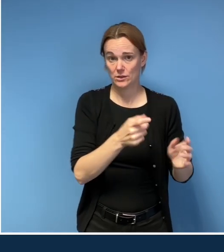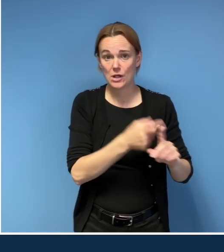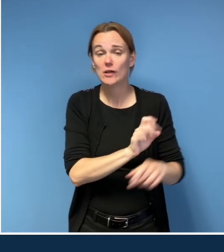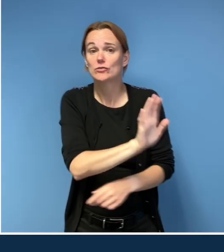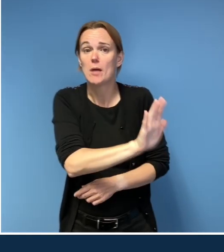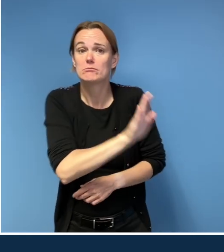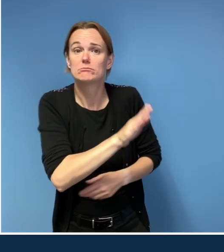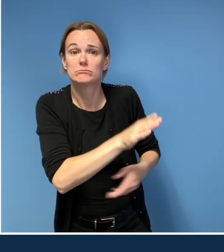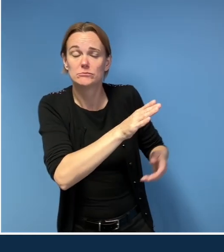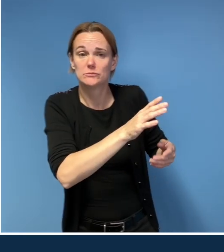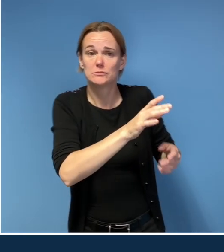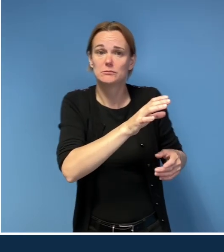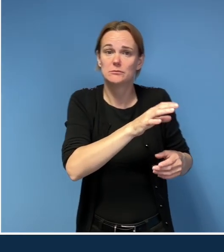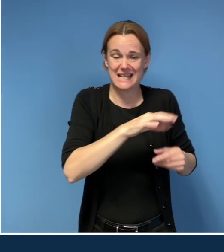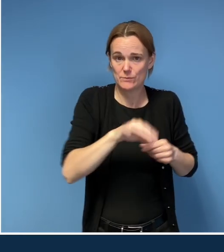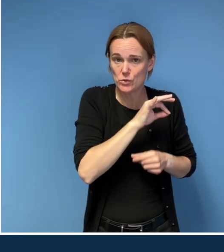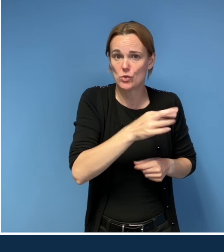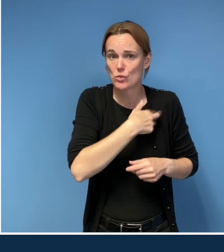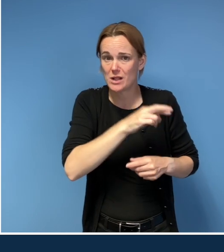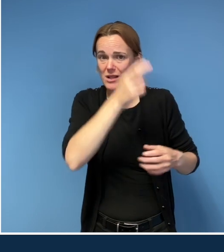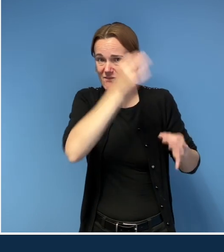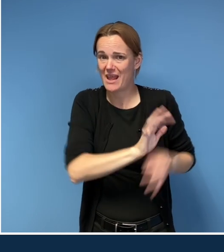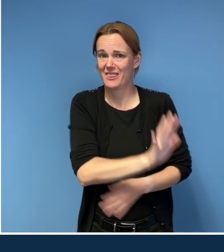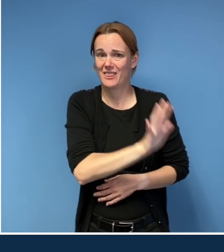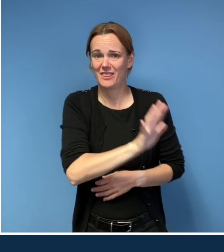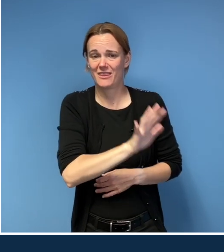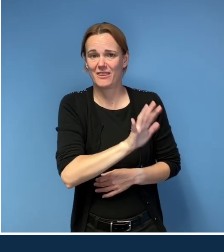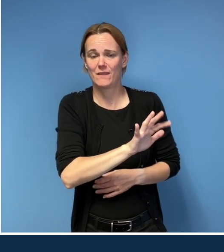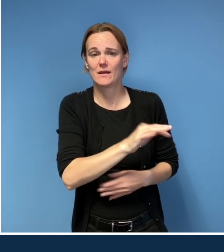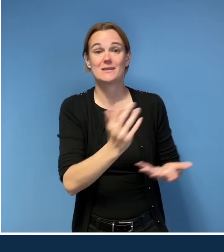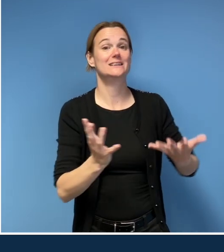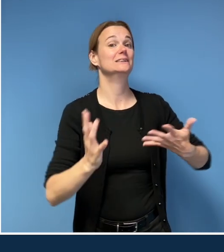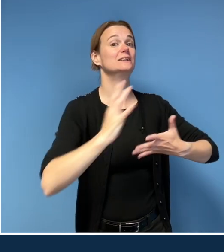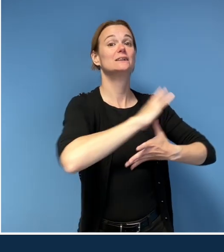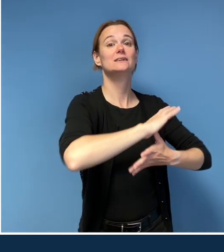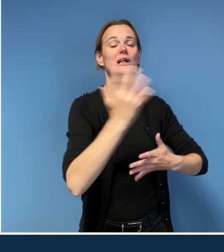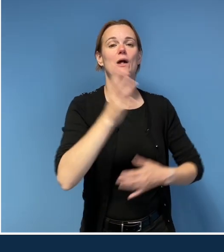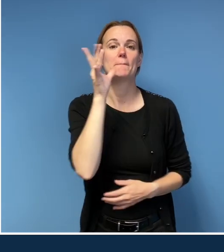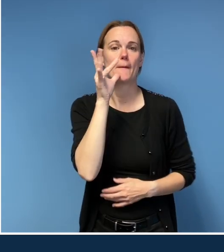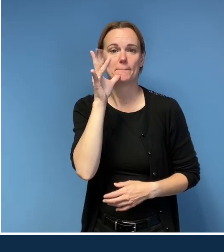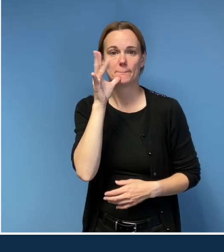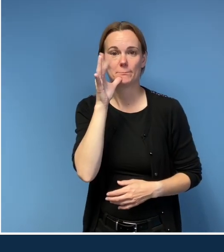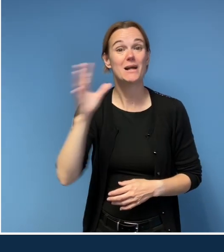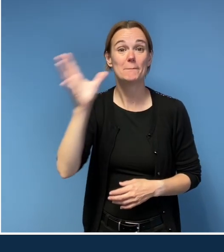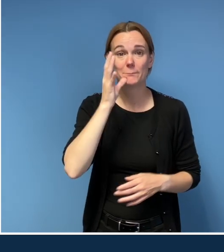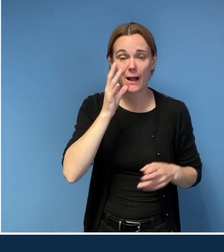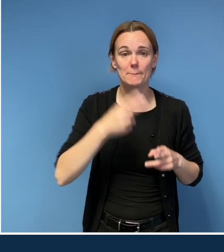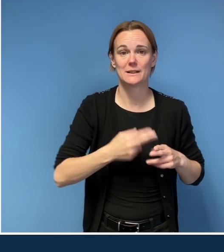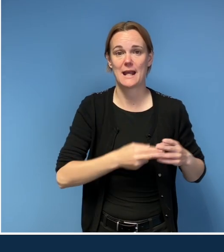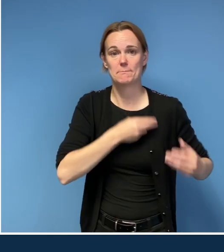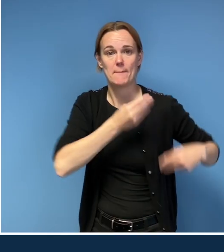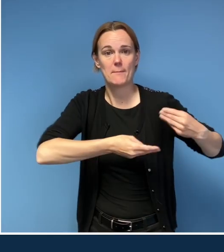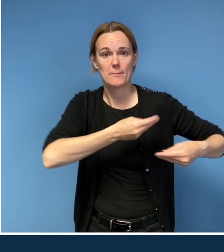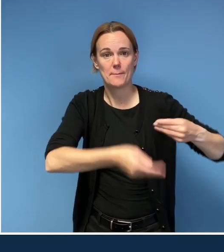groundings and foundations, women are matriarchs. We are a matrilineal society. So when you dispossess women from